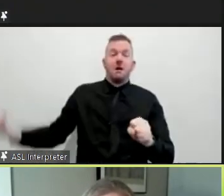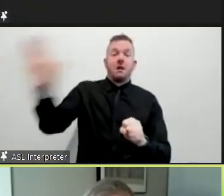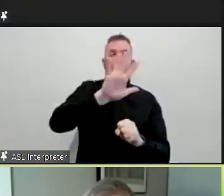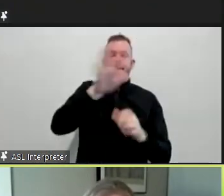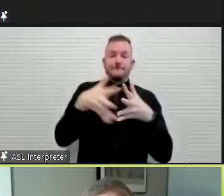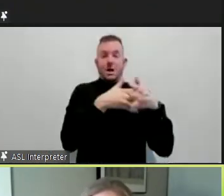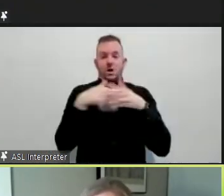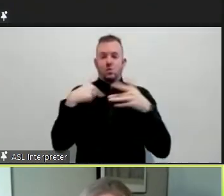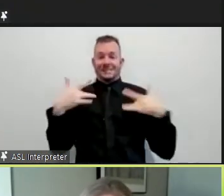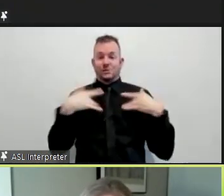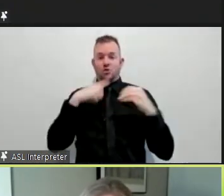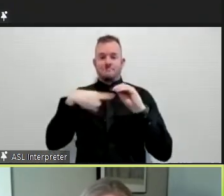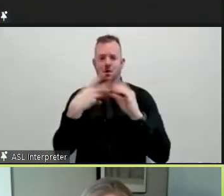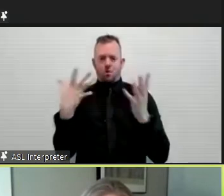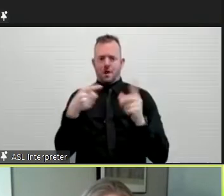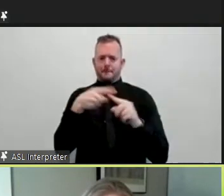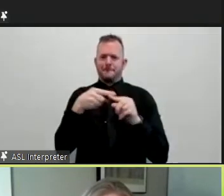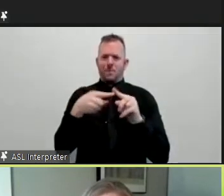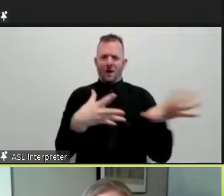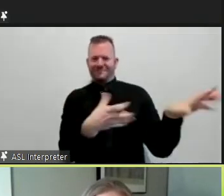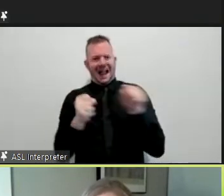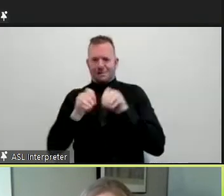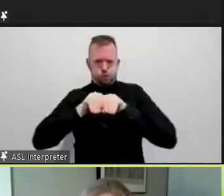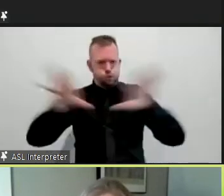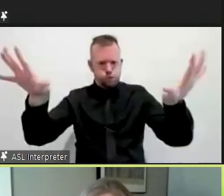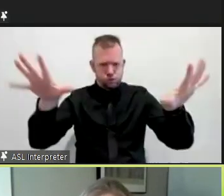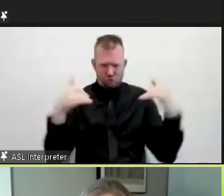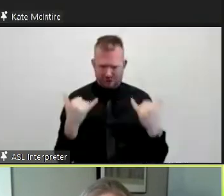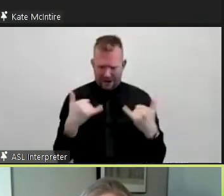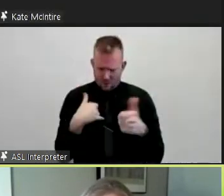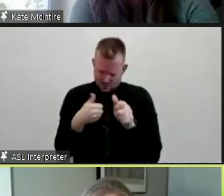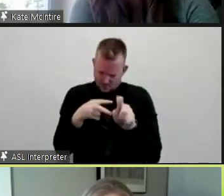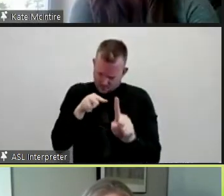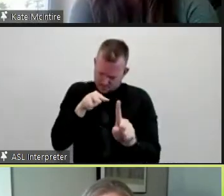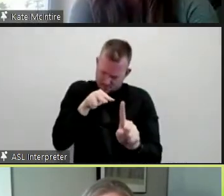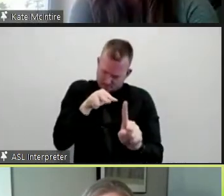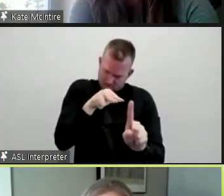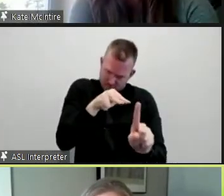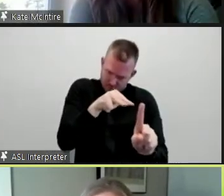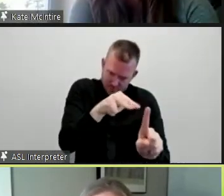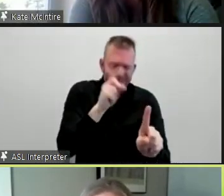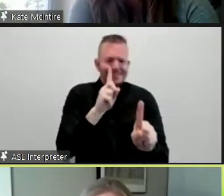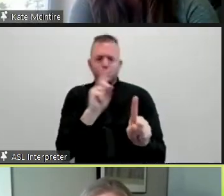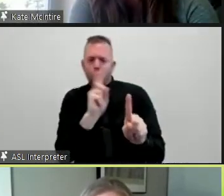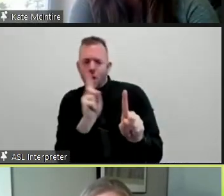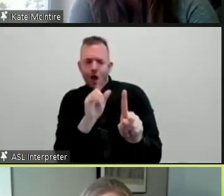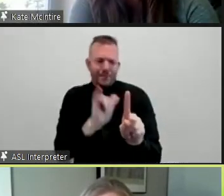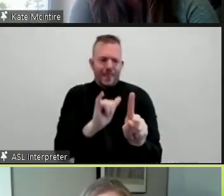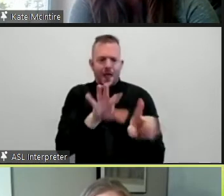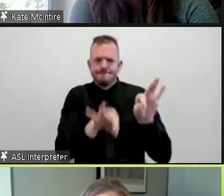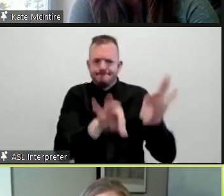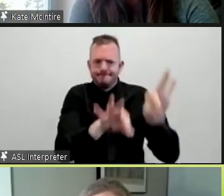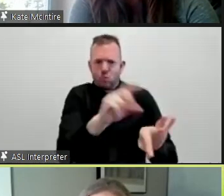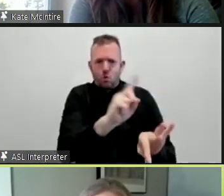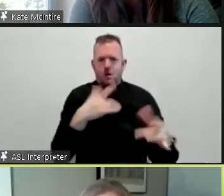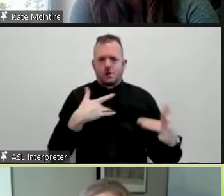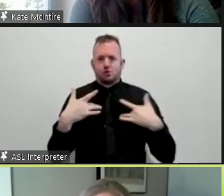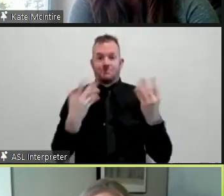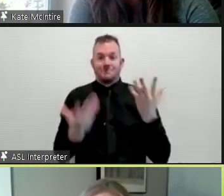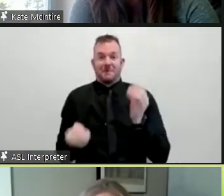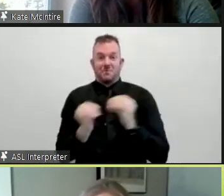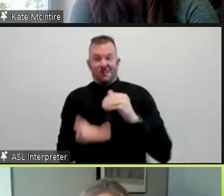more rapidly. That is certainly why we are tracking it here. There's also some limited data to suggest that it could cause some more severe illness. We have